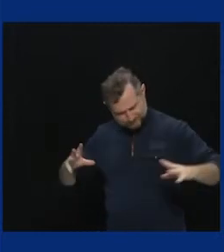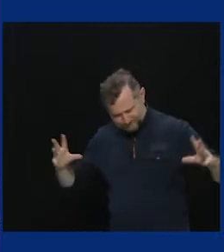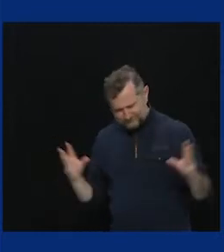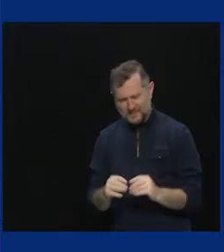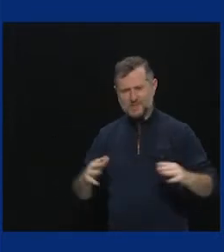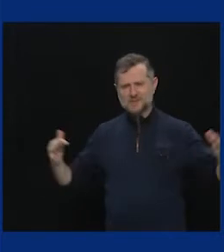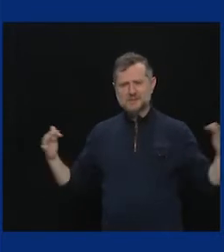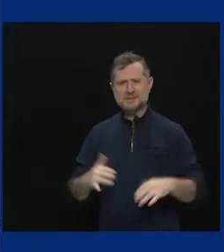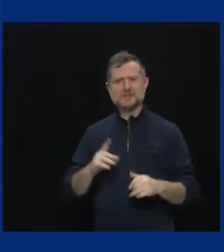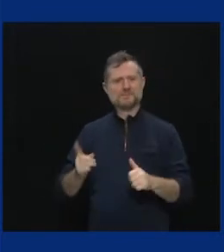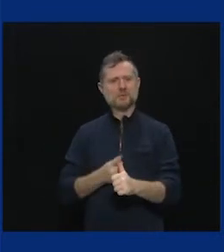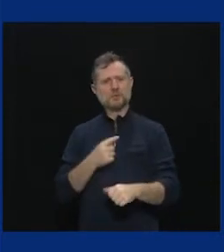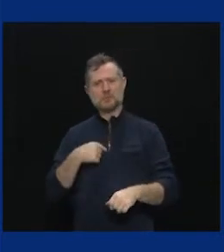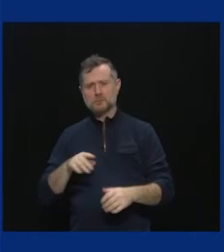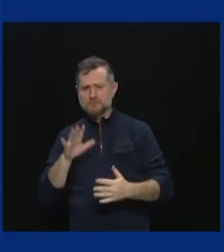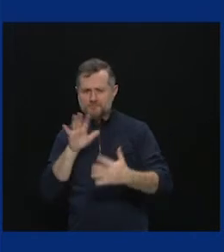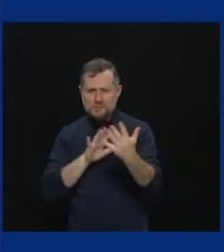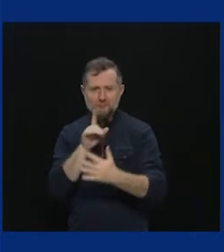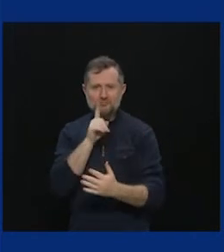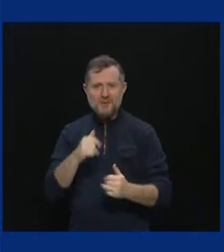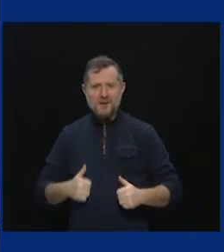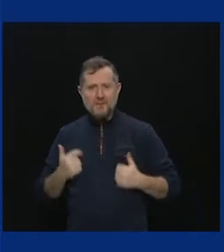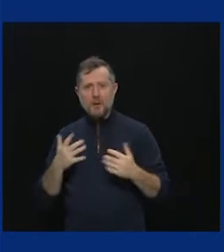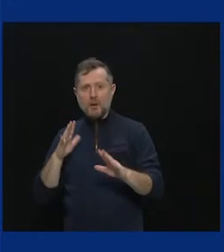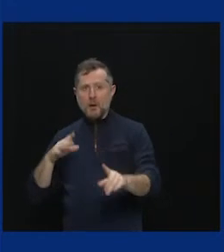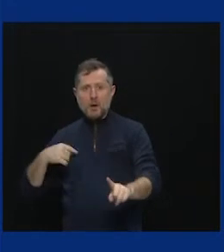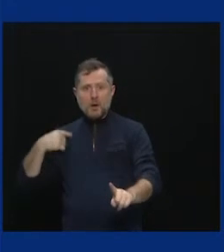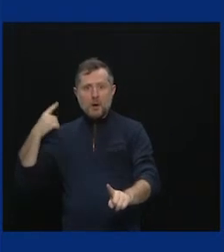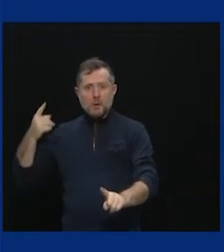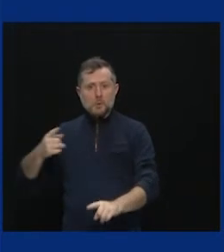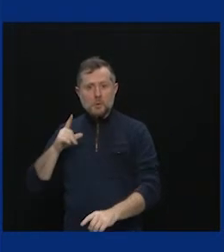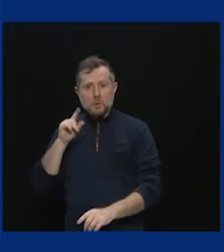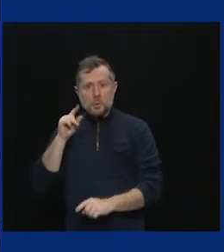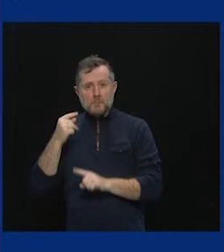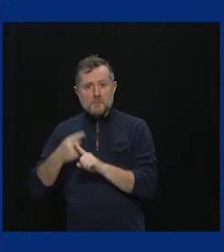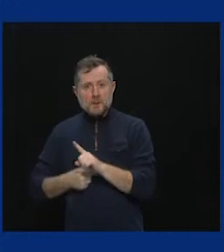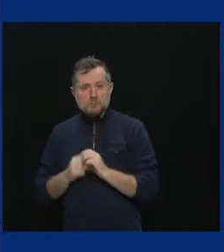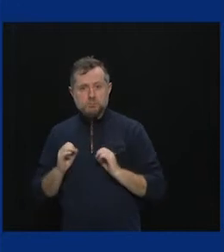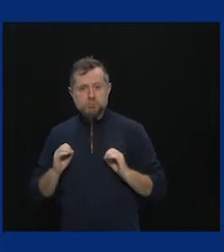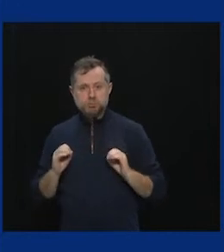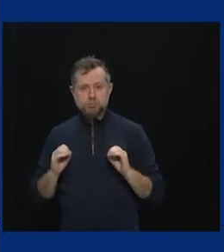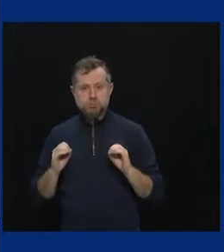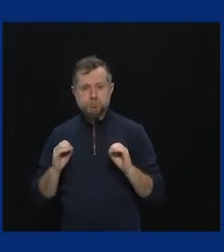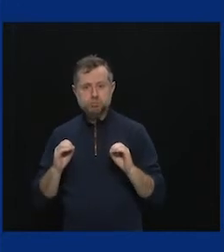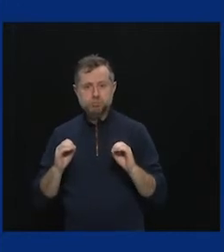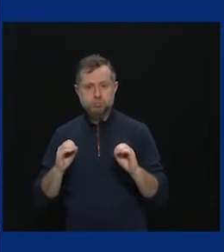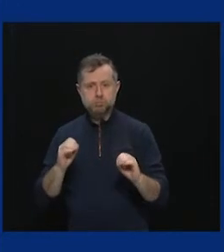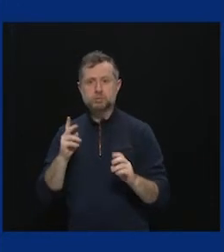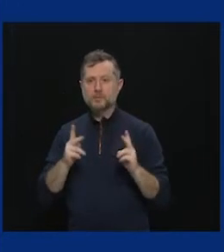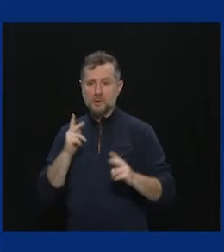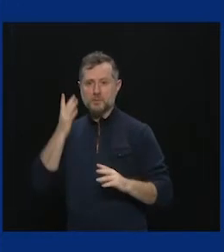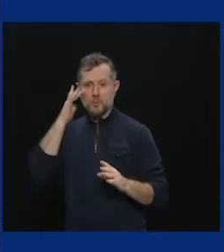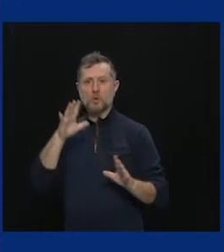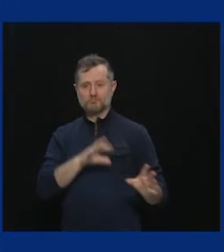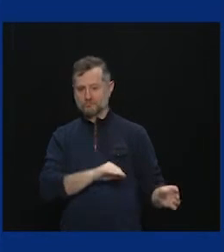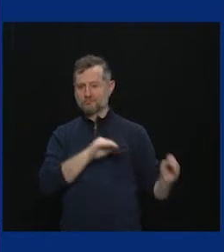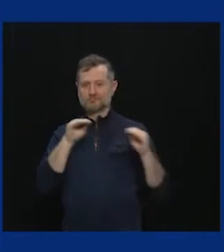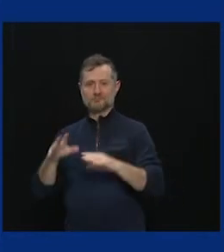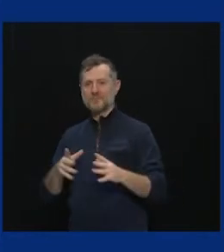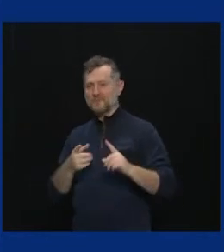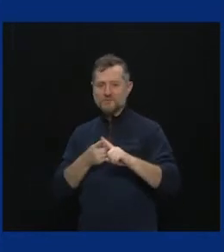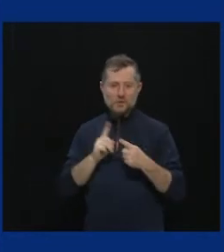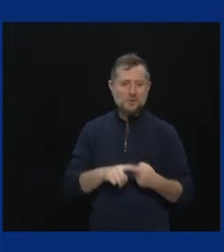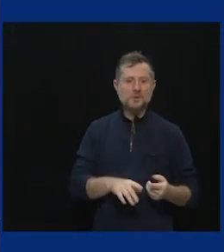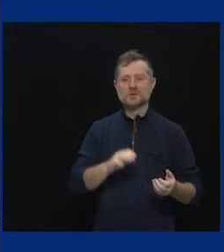first in-person meeting that you may not have had for 20 months. The smartest people are going to take their friends, their allies, their